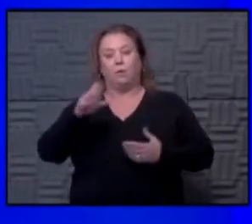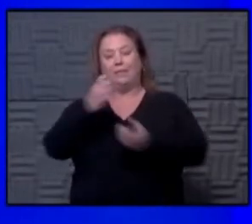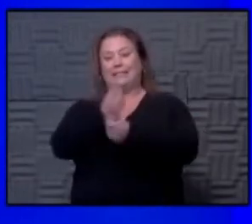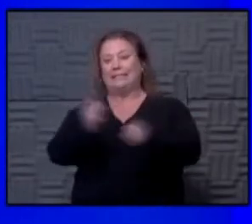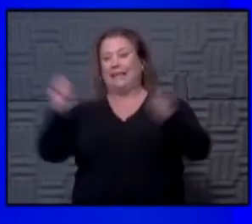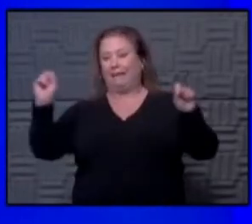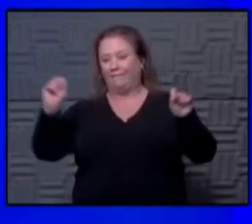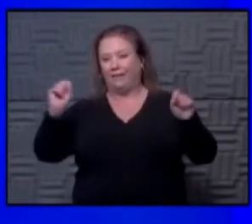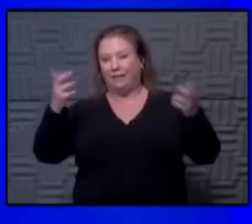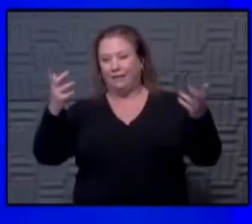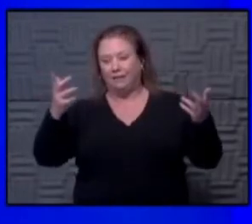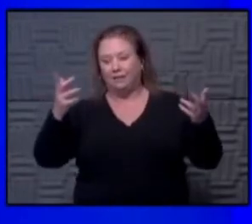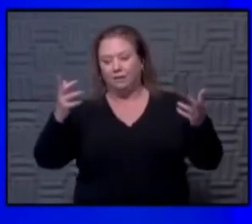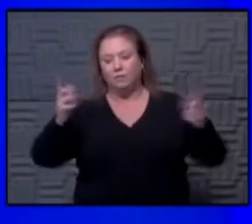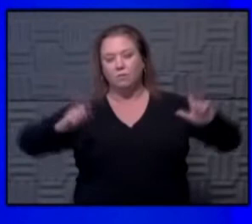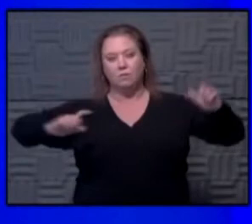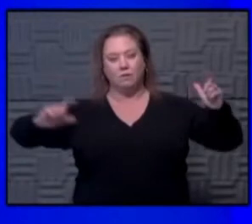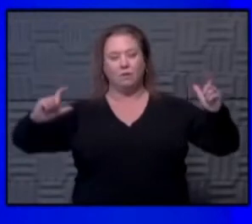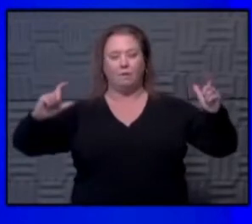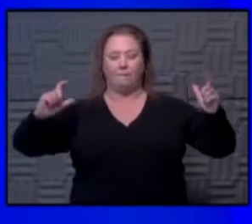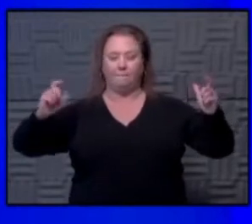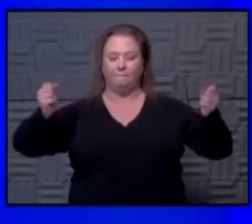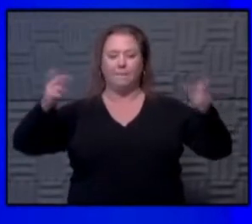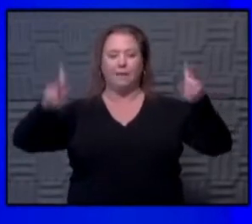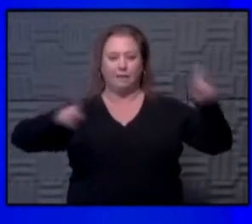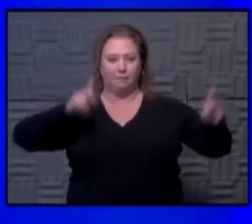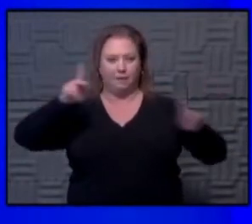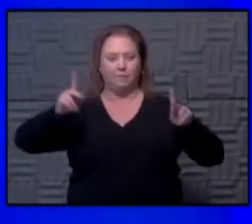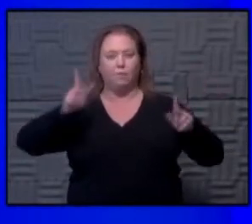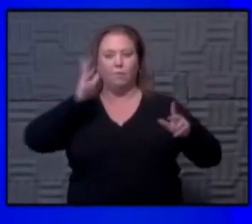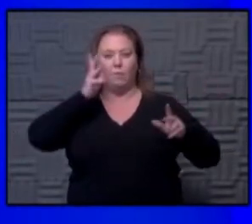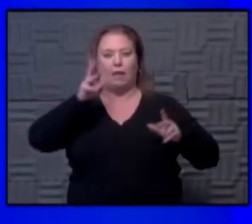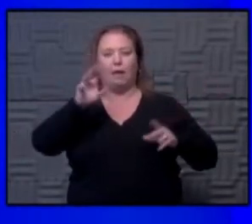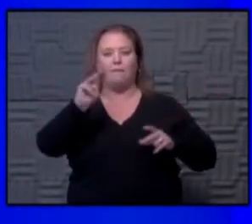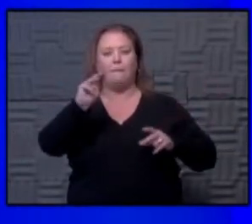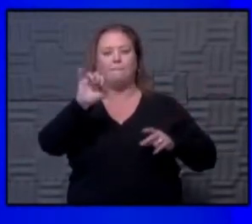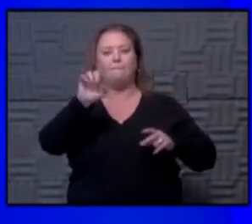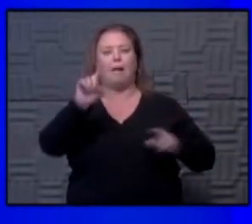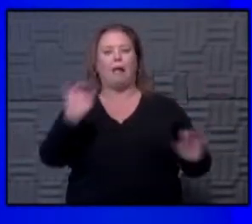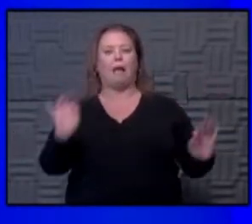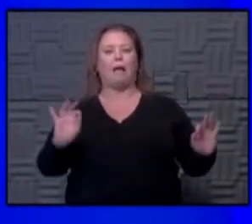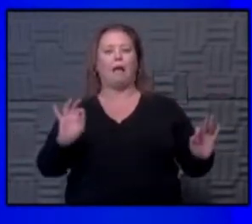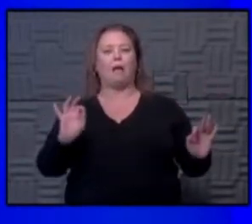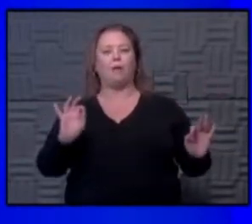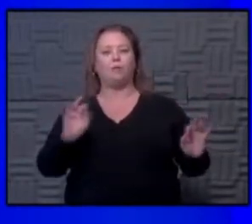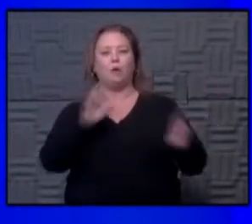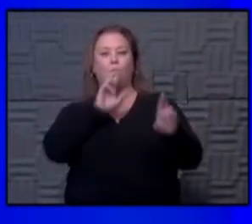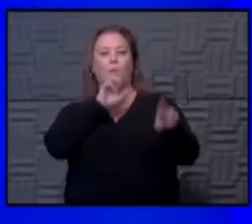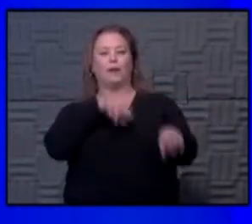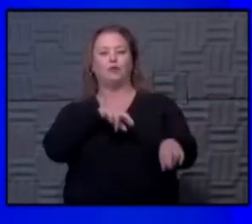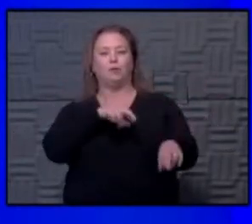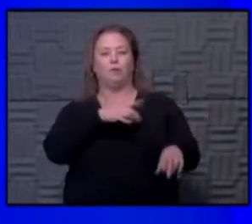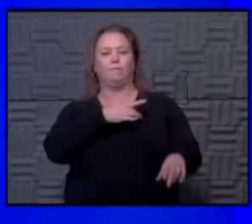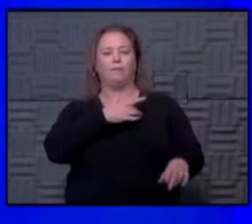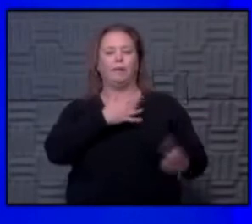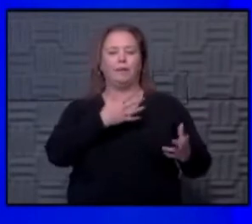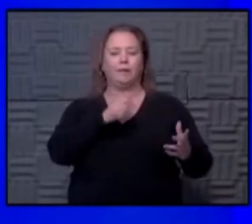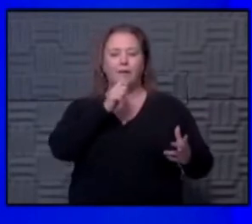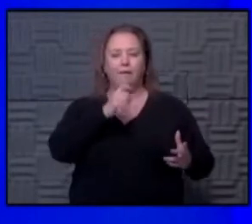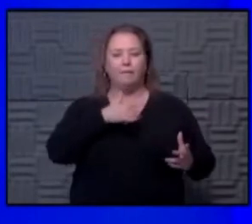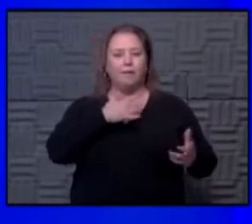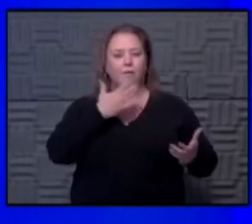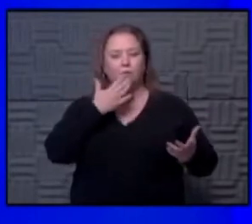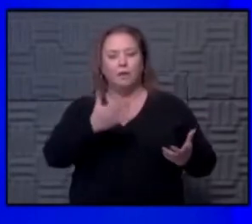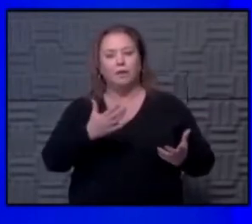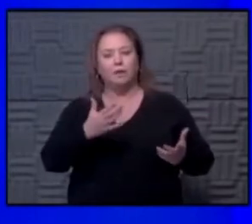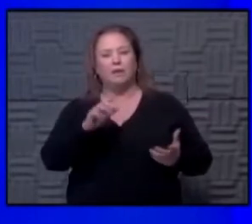safety, where a large proportion of people will get some mild site reaction or discomfort, meaning